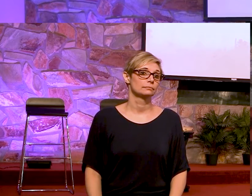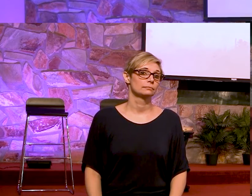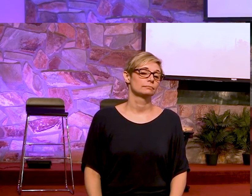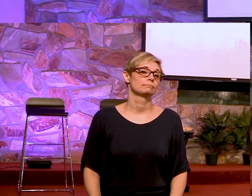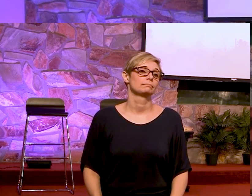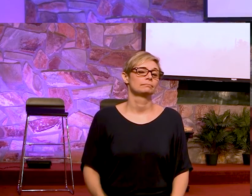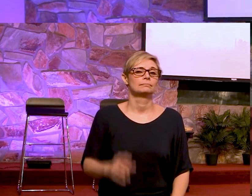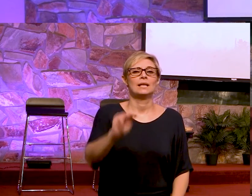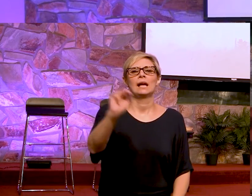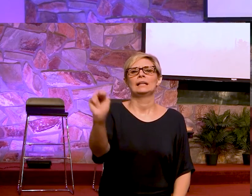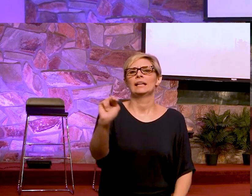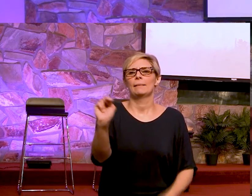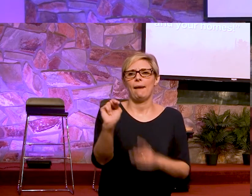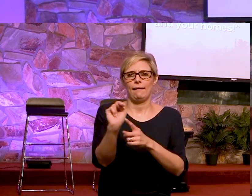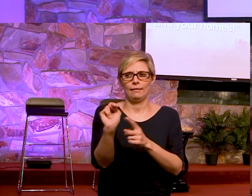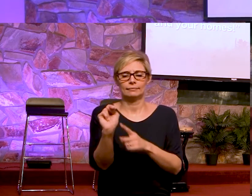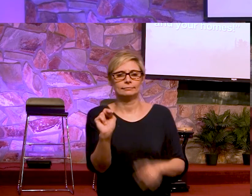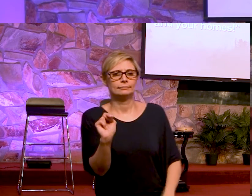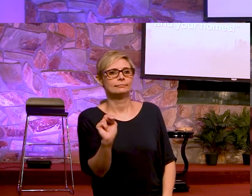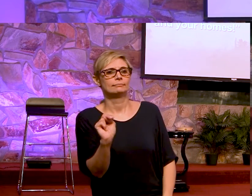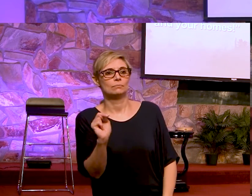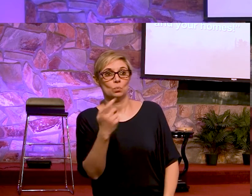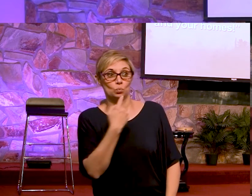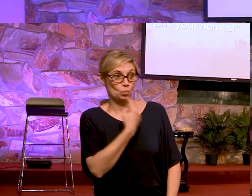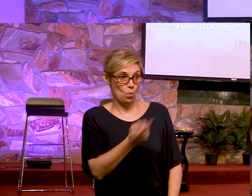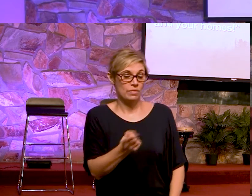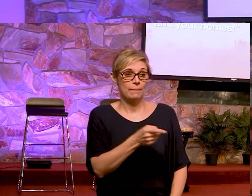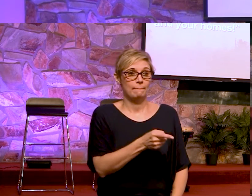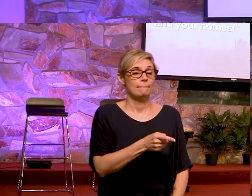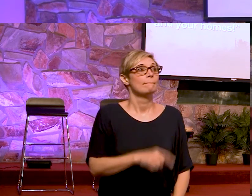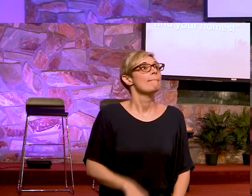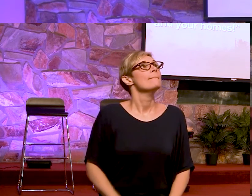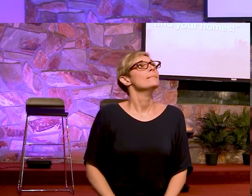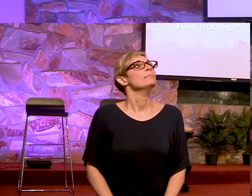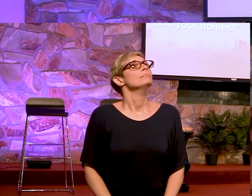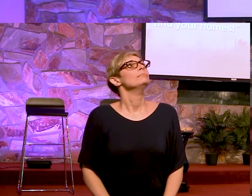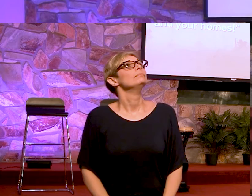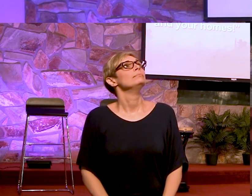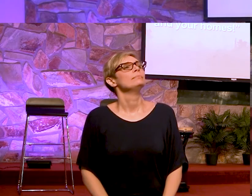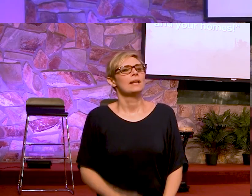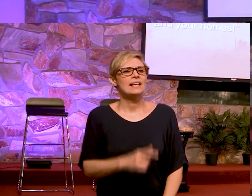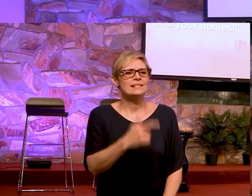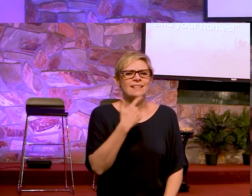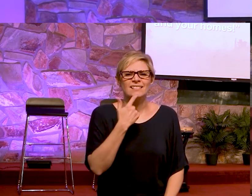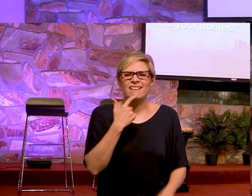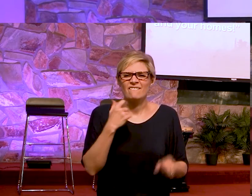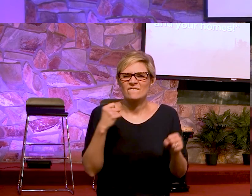Listen to what Nehemiah told them. He says, fight.